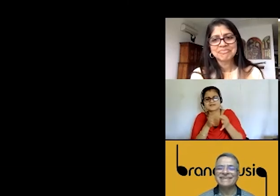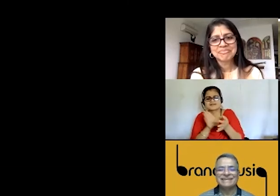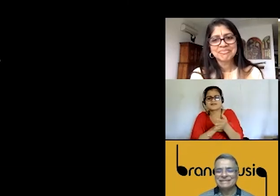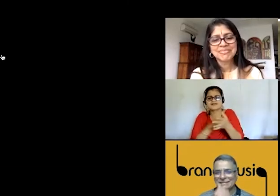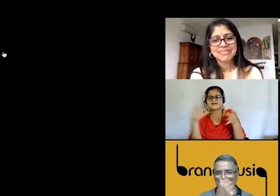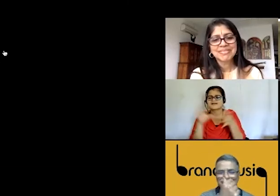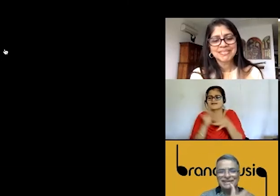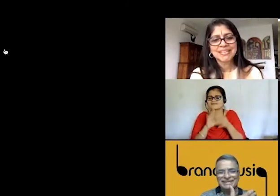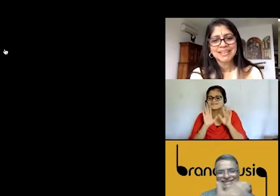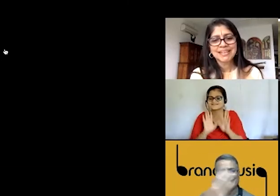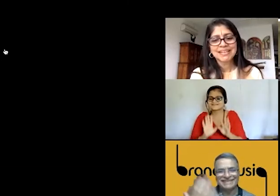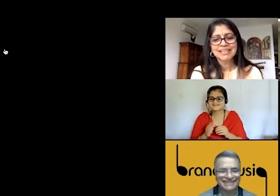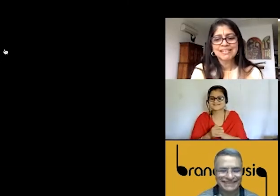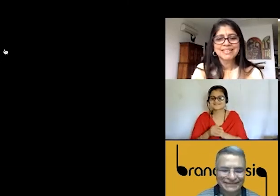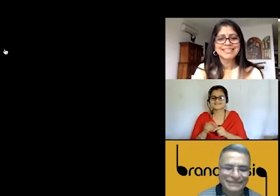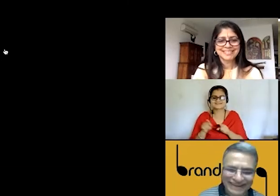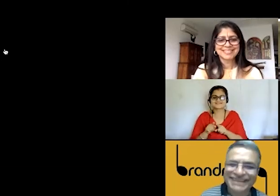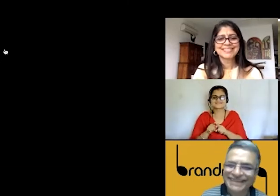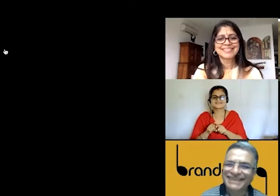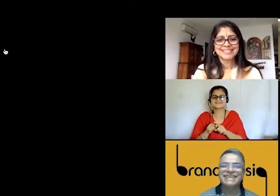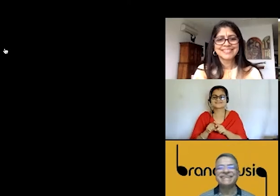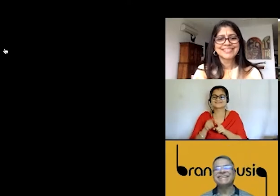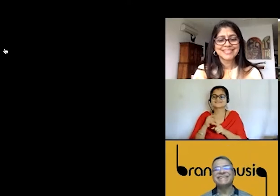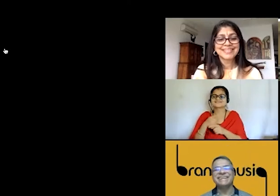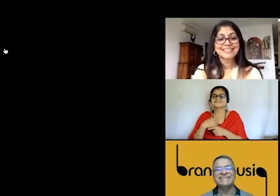yeah. Very, very spiritual feeling.